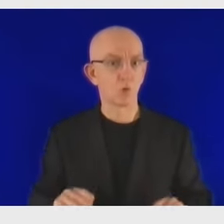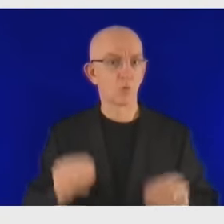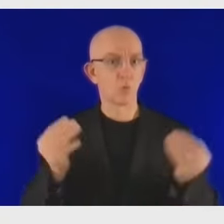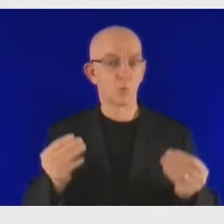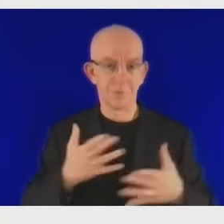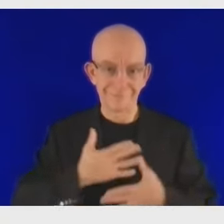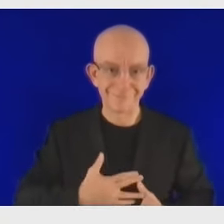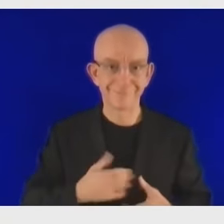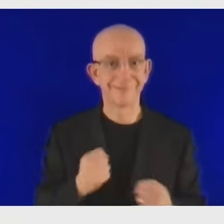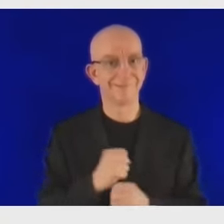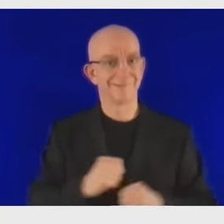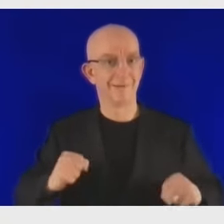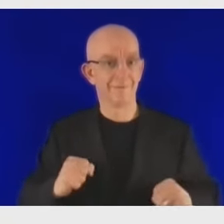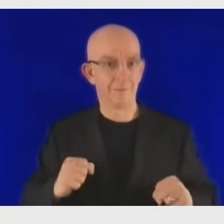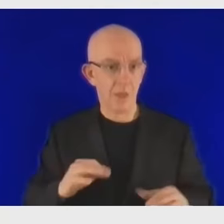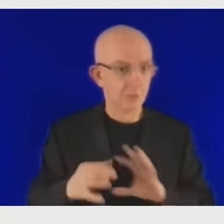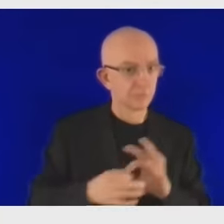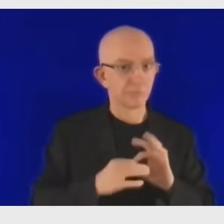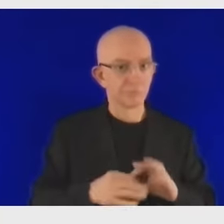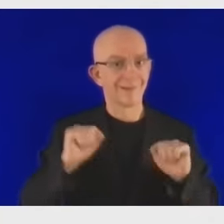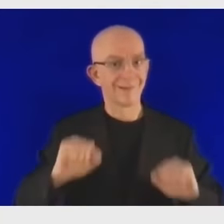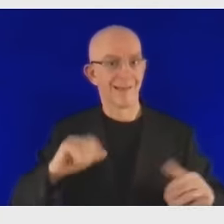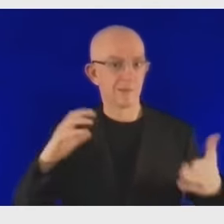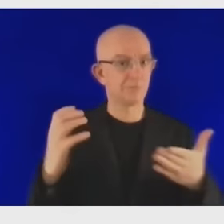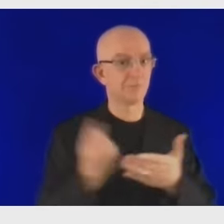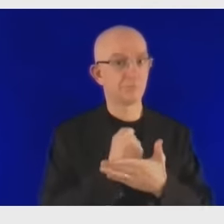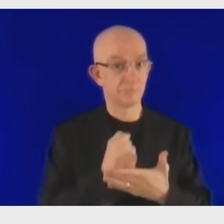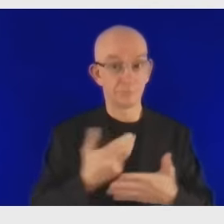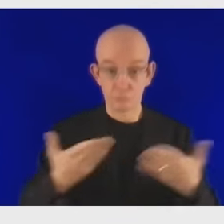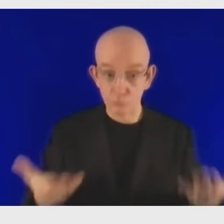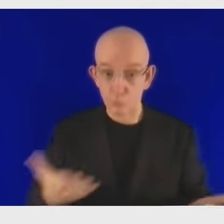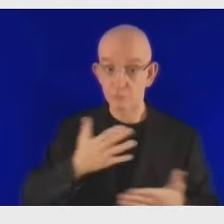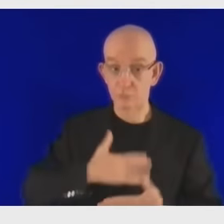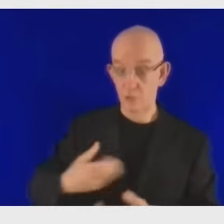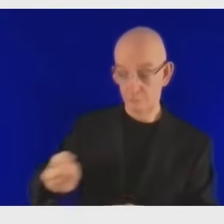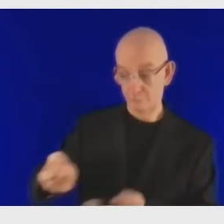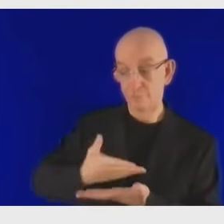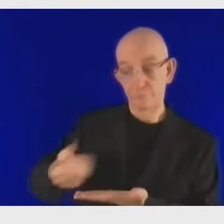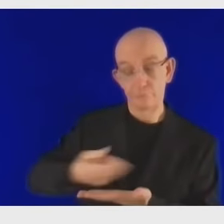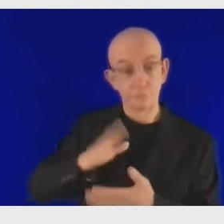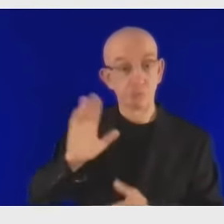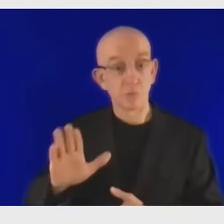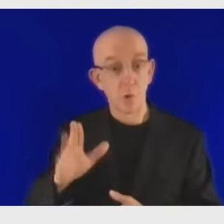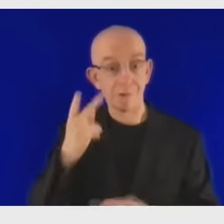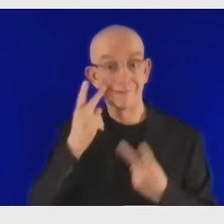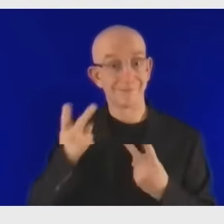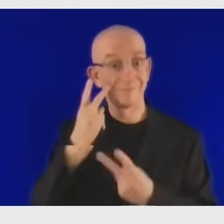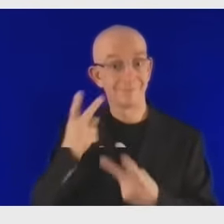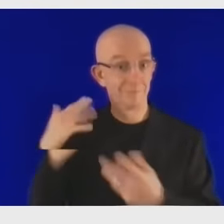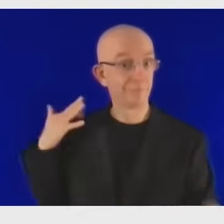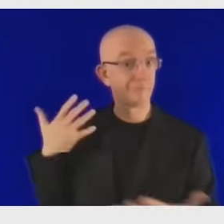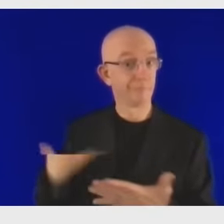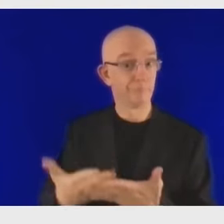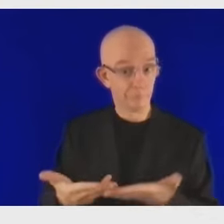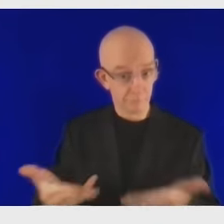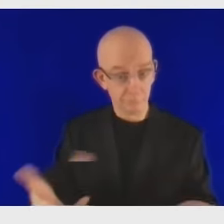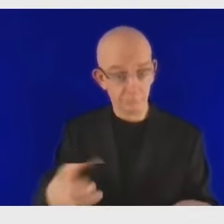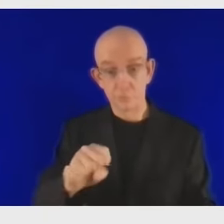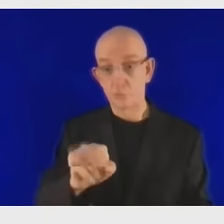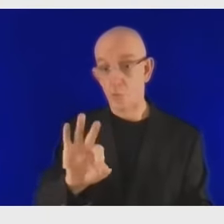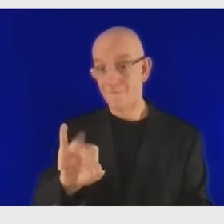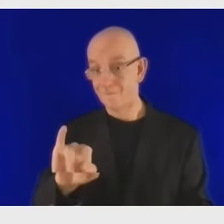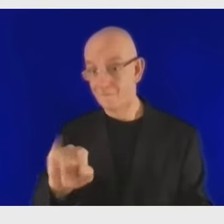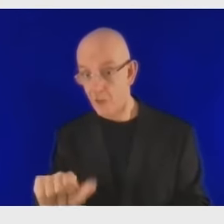you, Sophia. So hello, everyone. I'm so glad to be here. Thank you to the